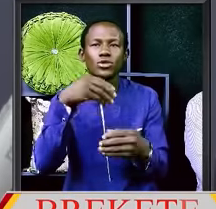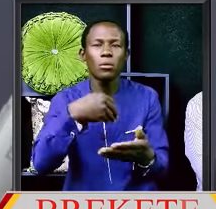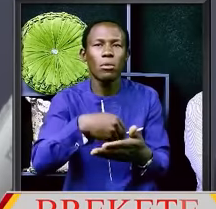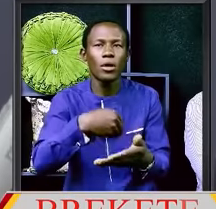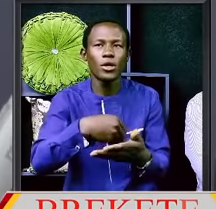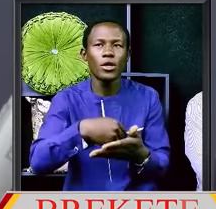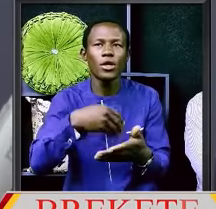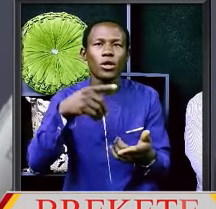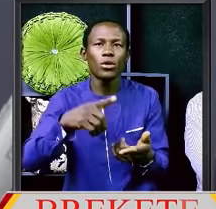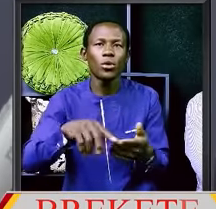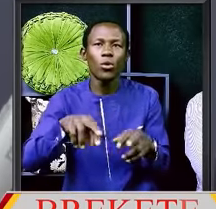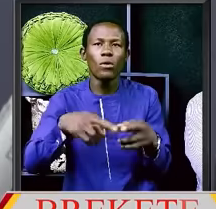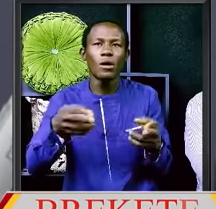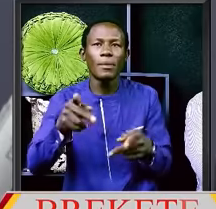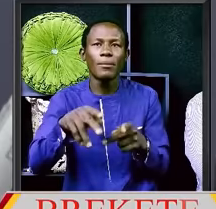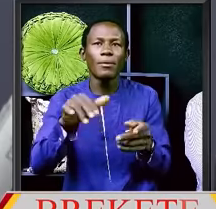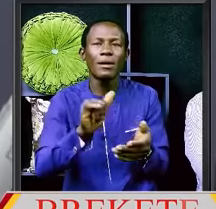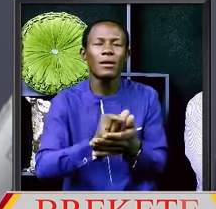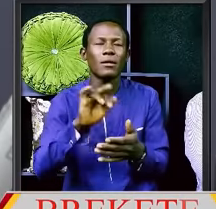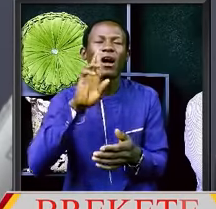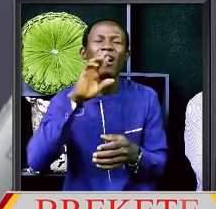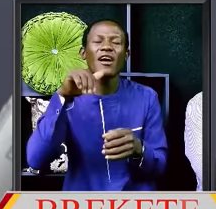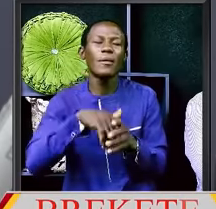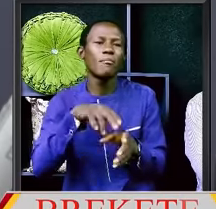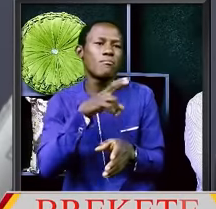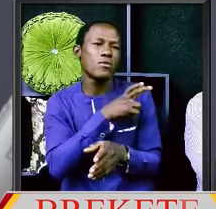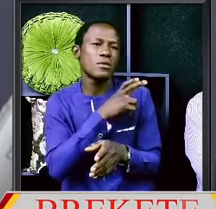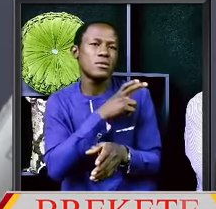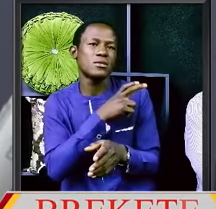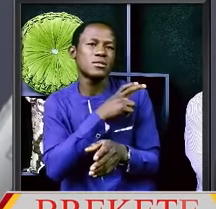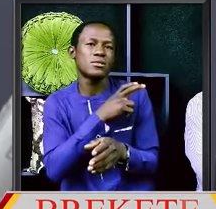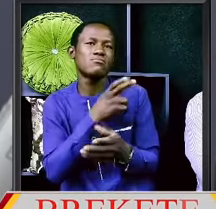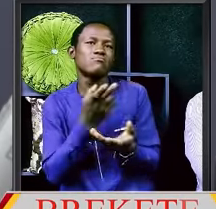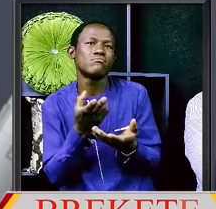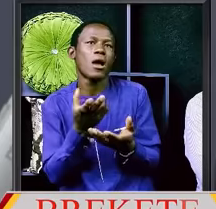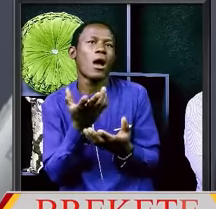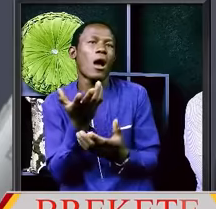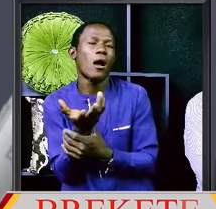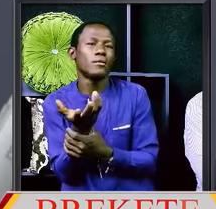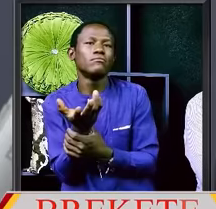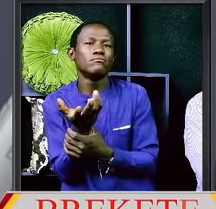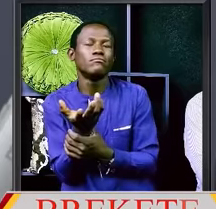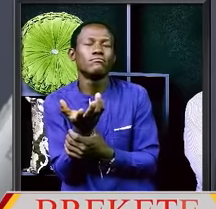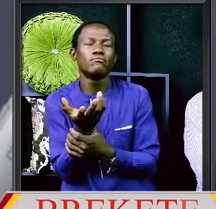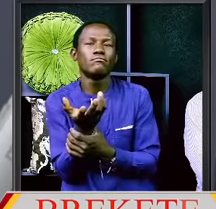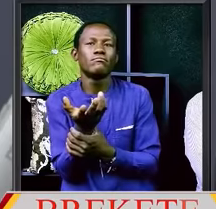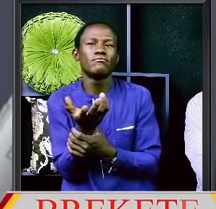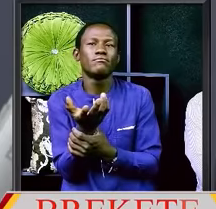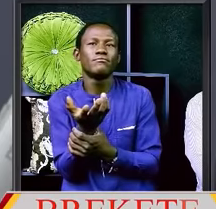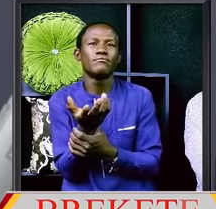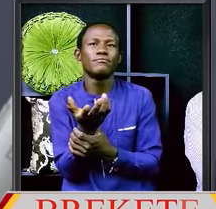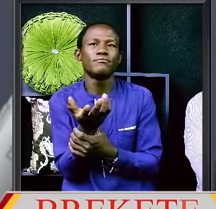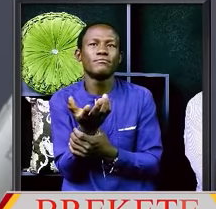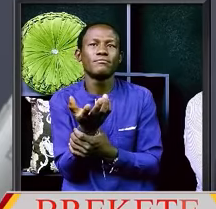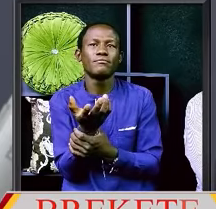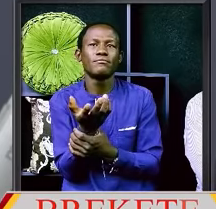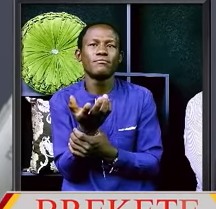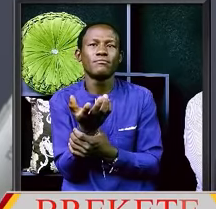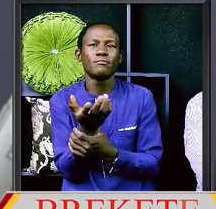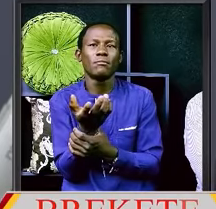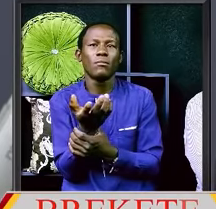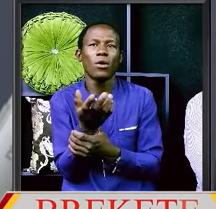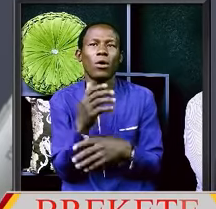the people that were in police custody. The police arrested and said they have links to the death of